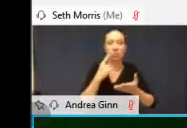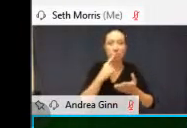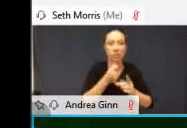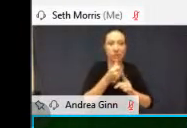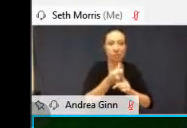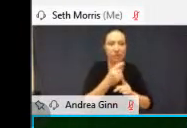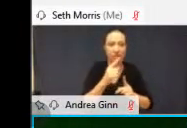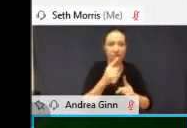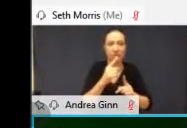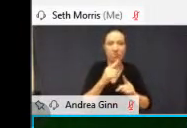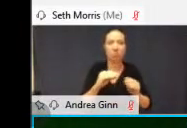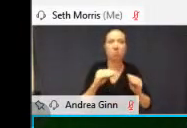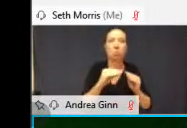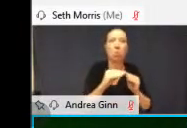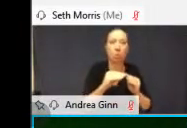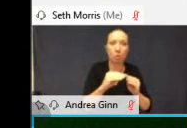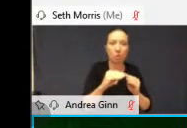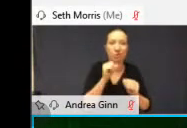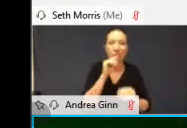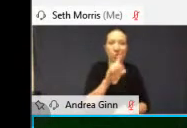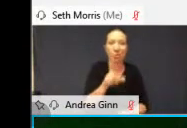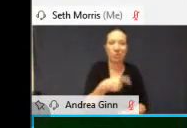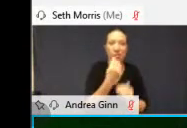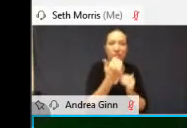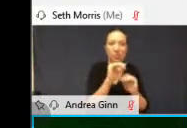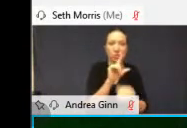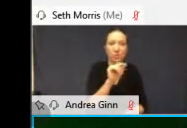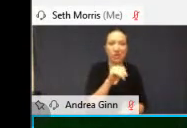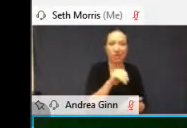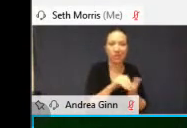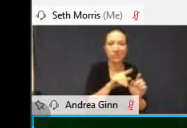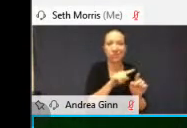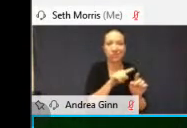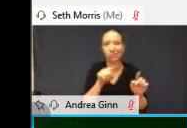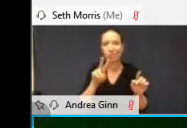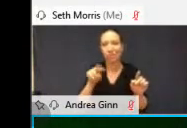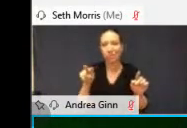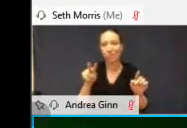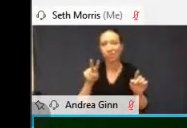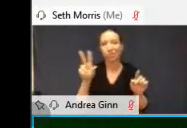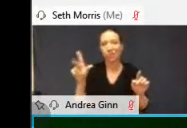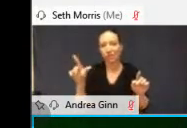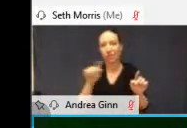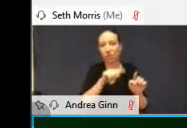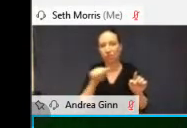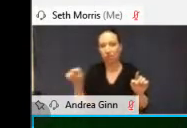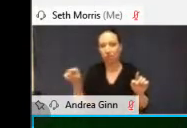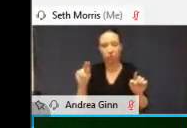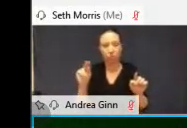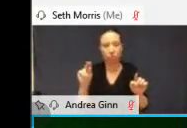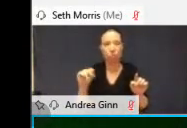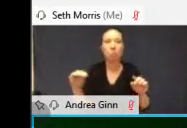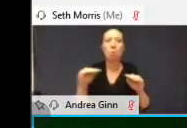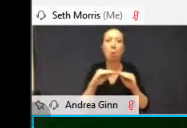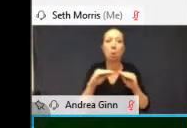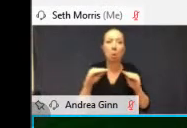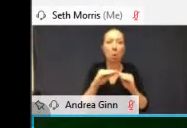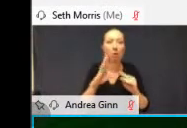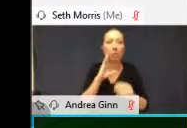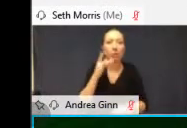the 20,000 or 23,000 people listed here. They would also benefit